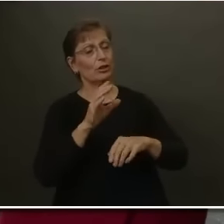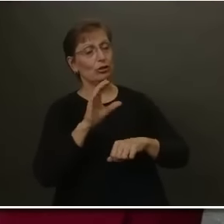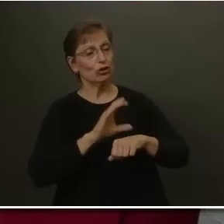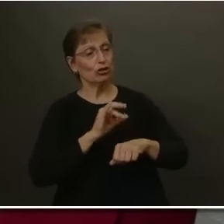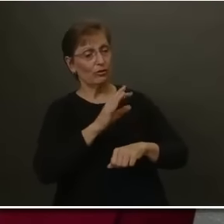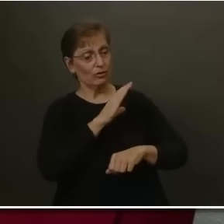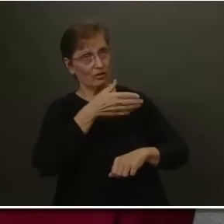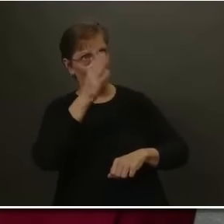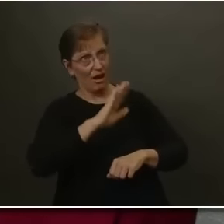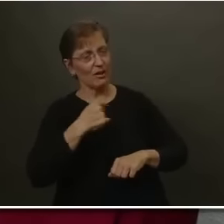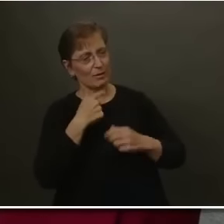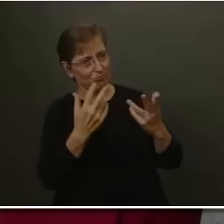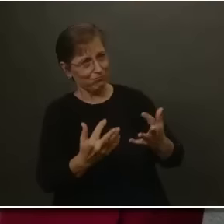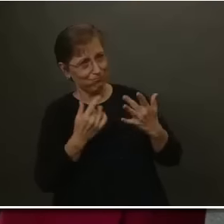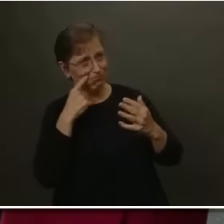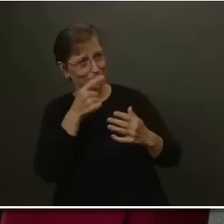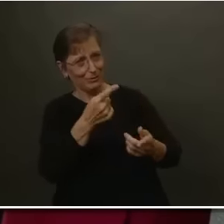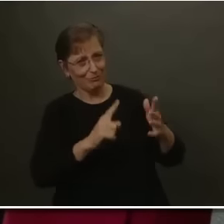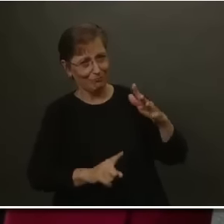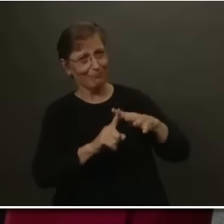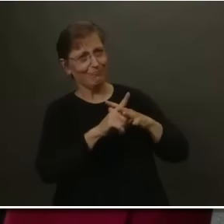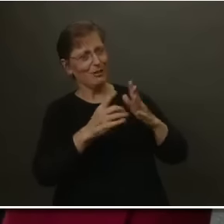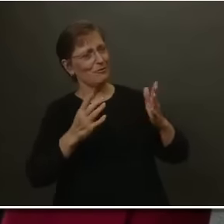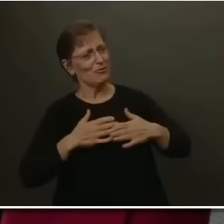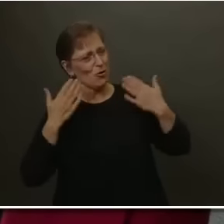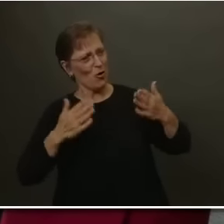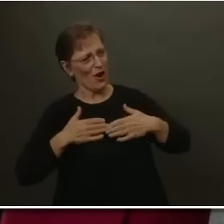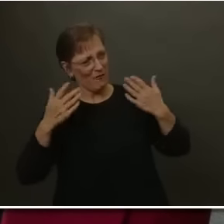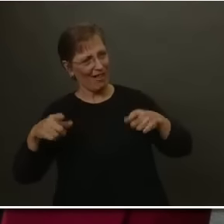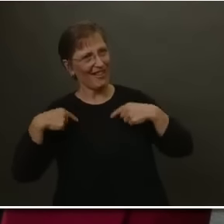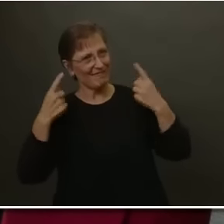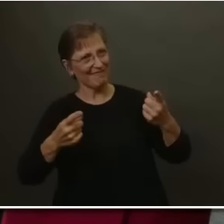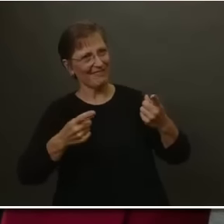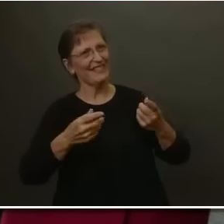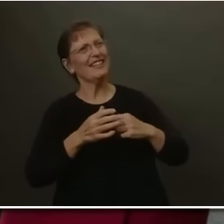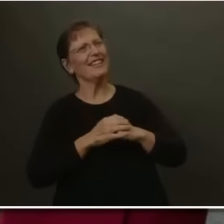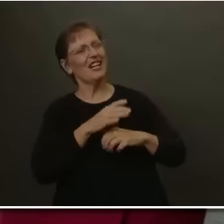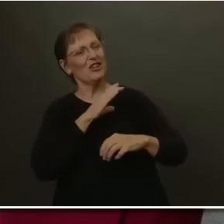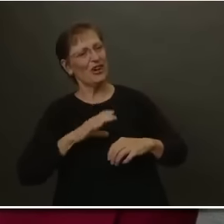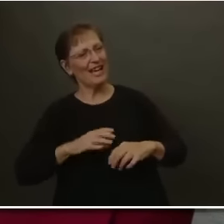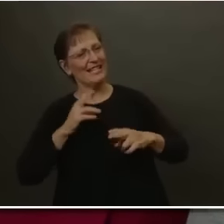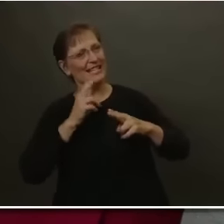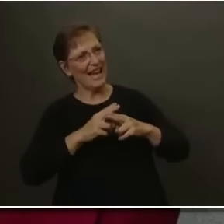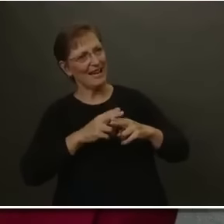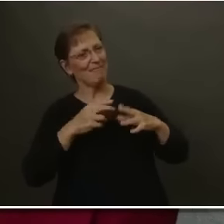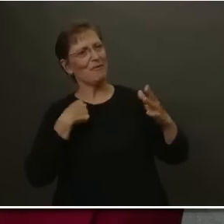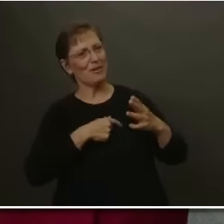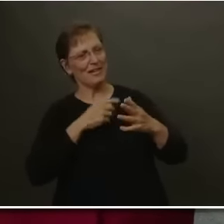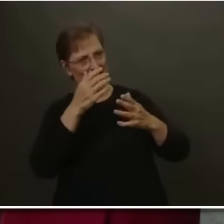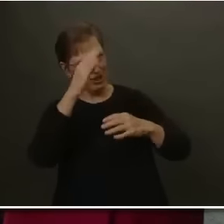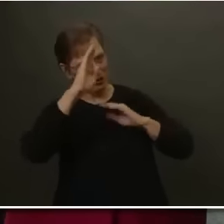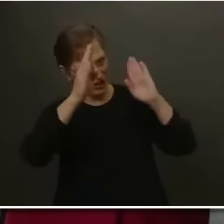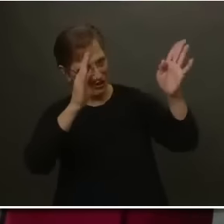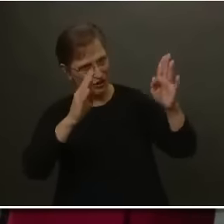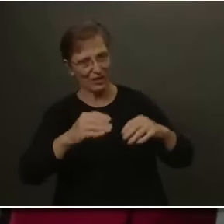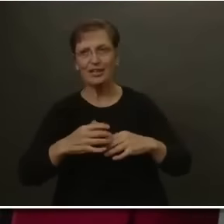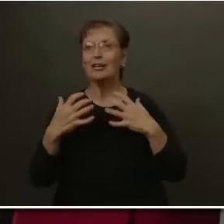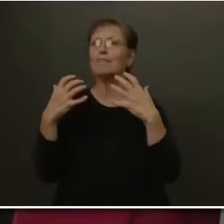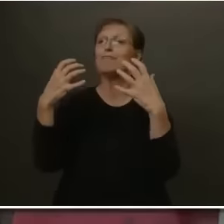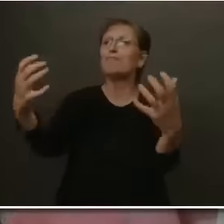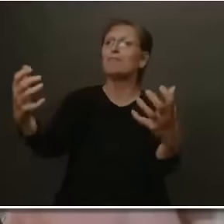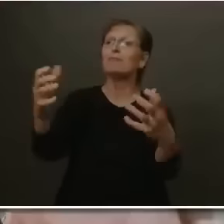your arrival with great joy. In the name of Christ, we greet you. In the name of Christ, we greet you.